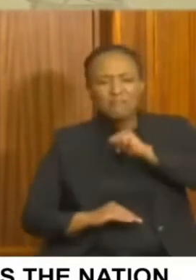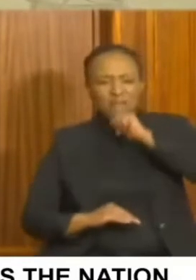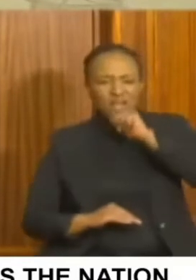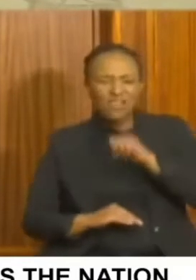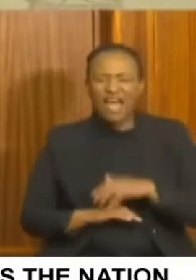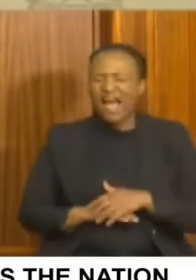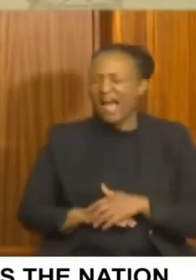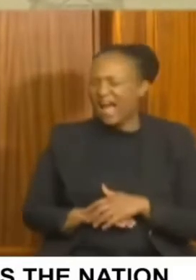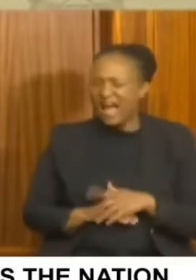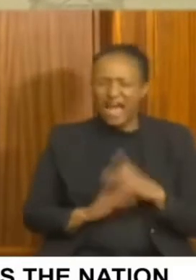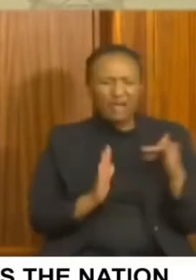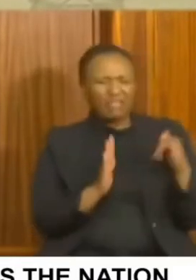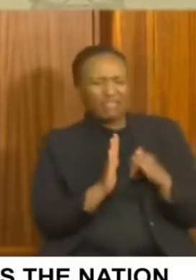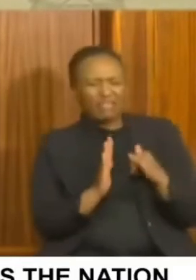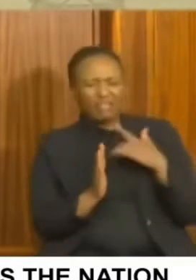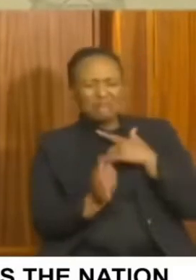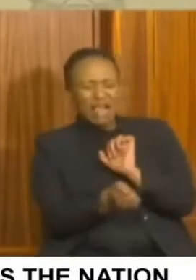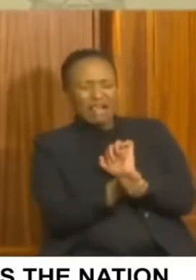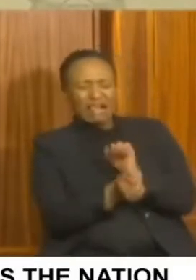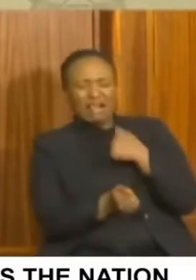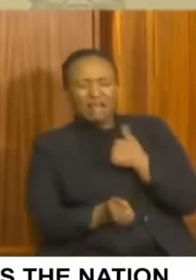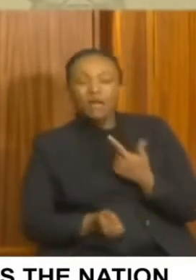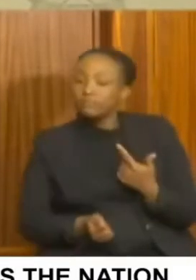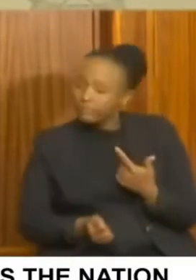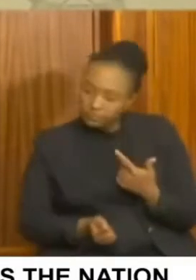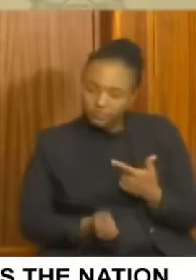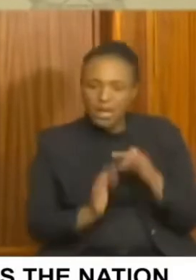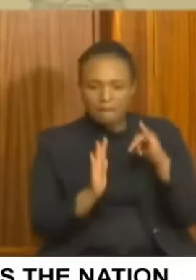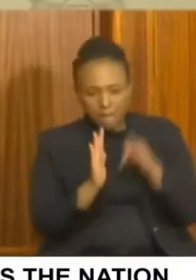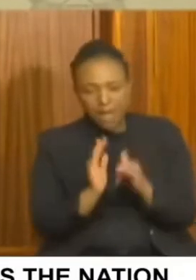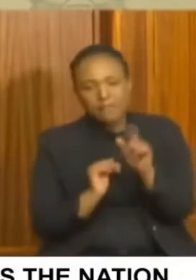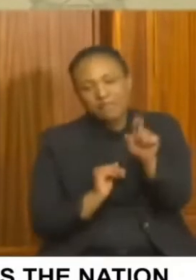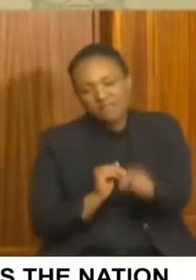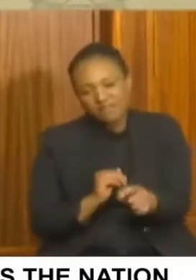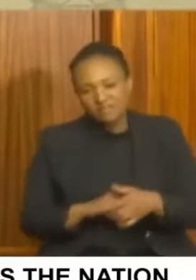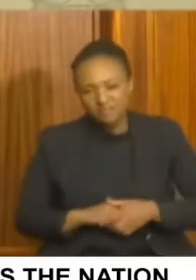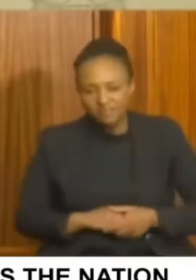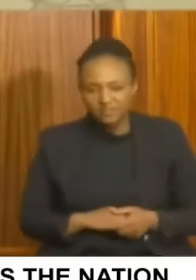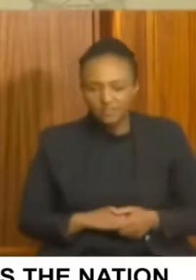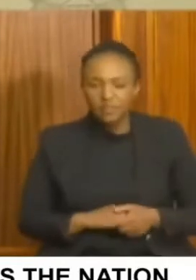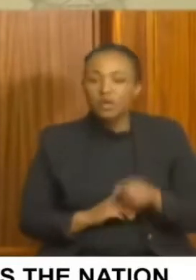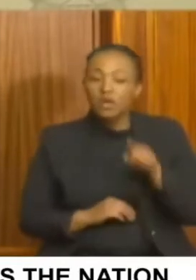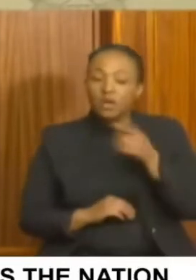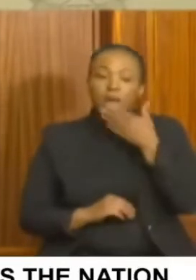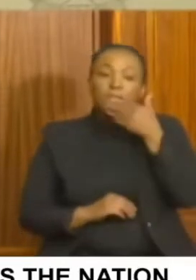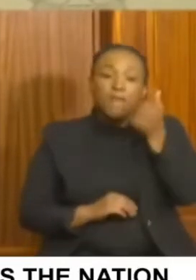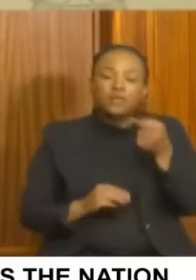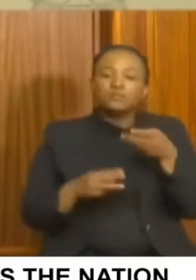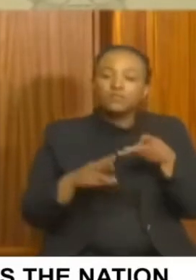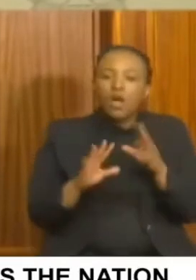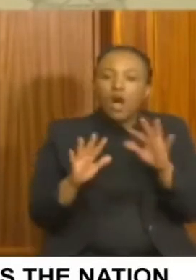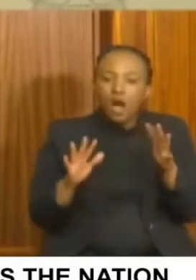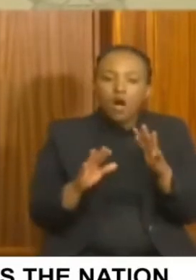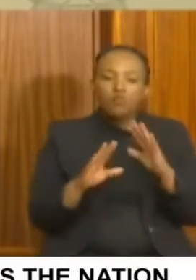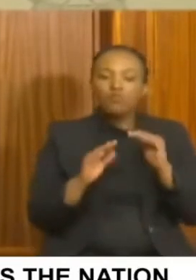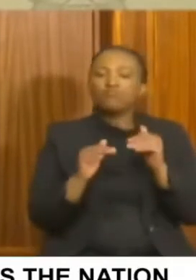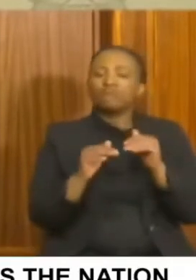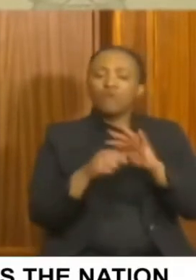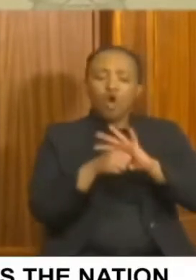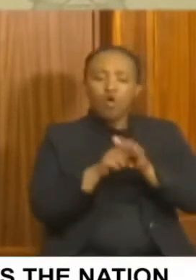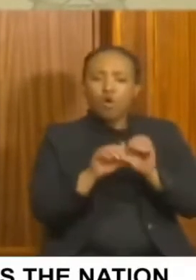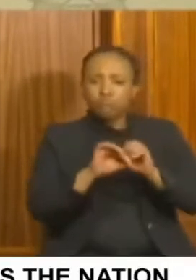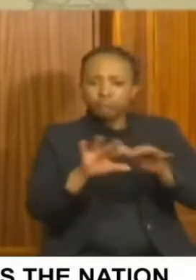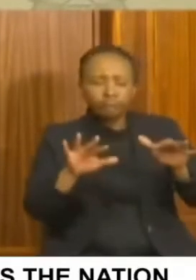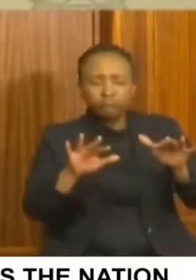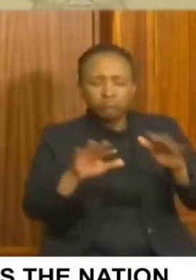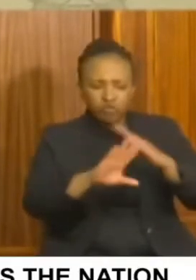sounds scientific. It may be for us. We can't do that scientific. This is one of the best ways to stop the virus from spreading